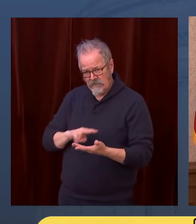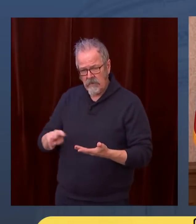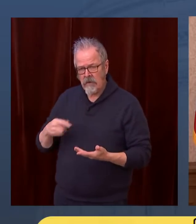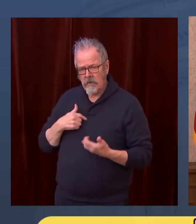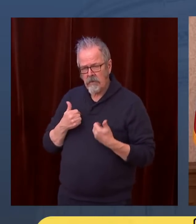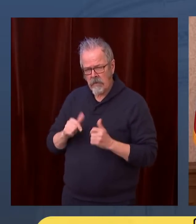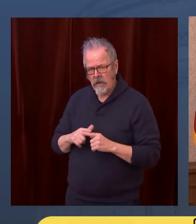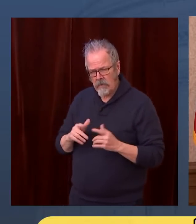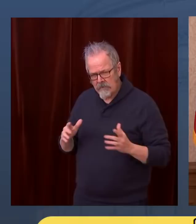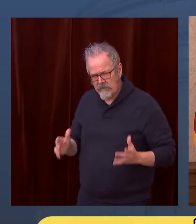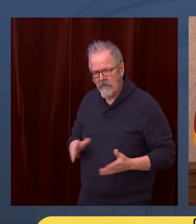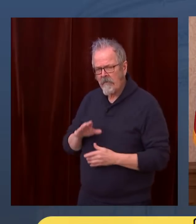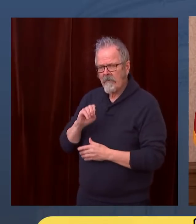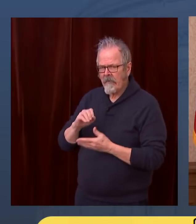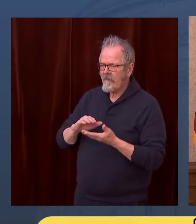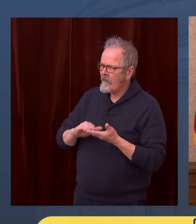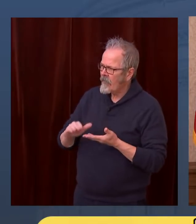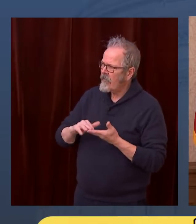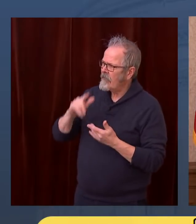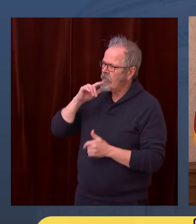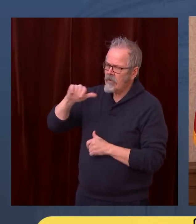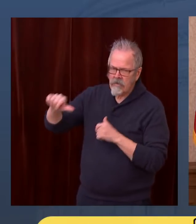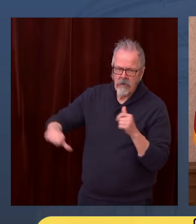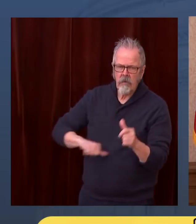grace while we get through the finish line here.